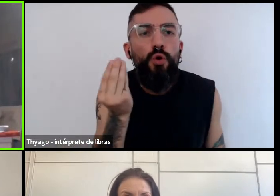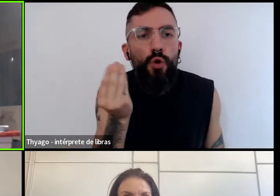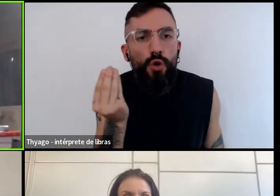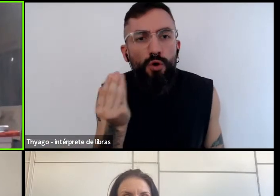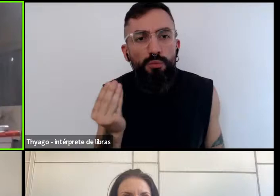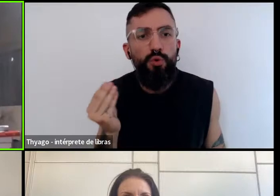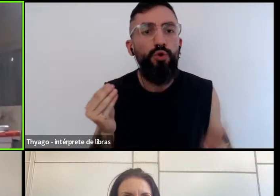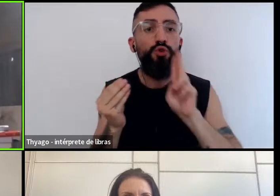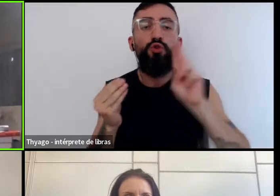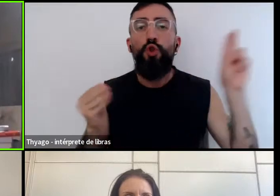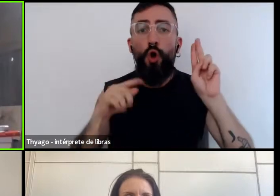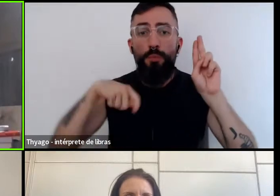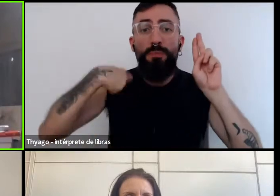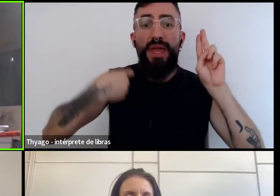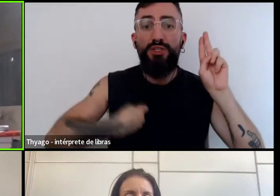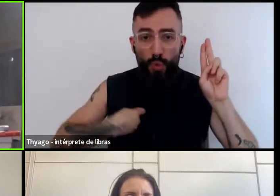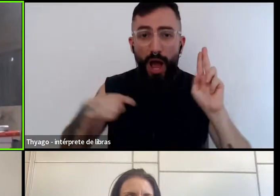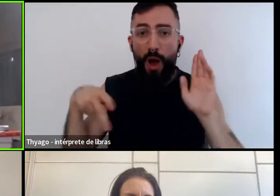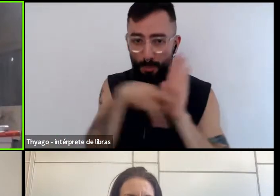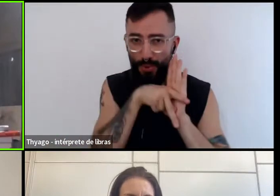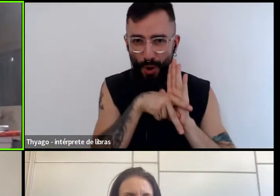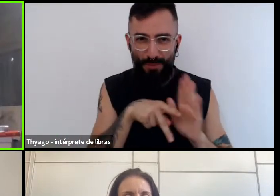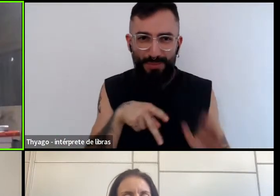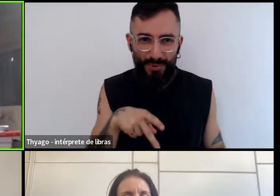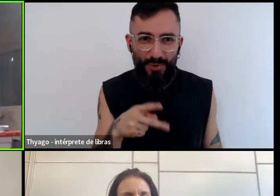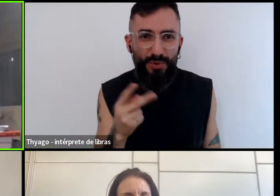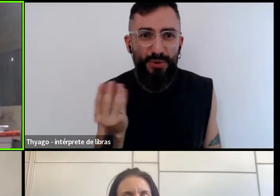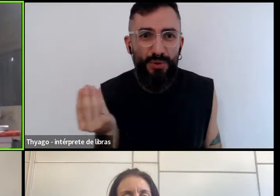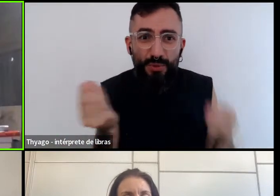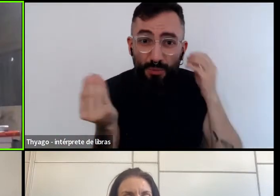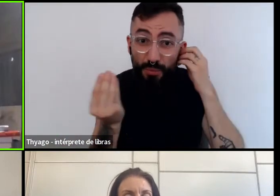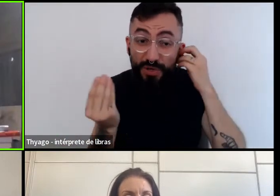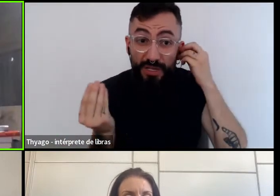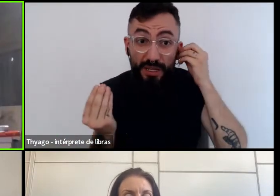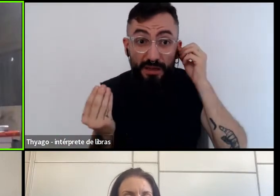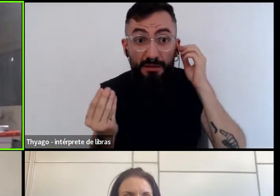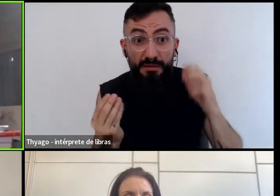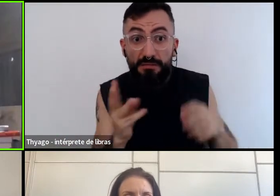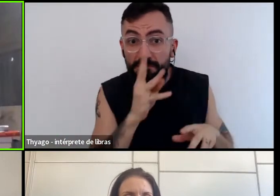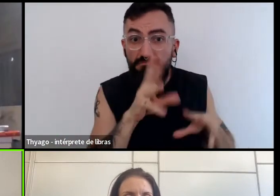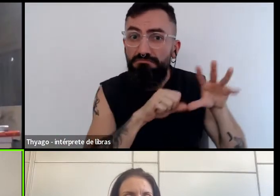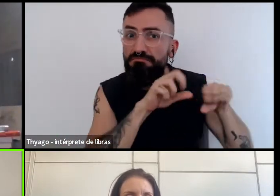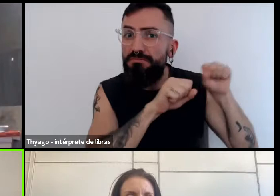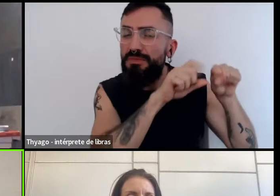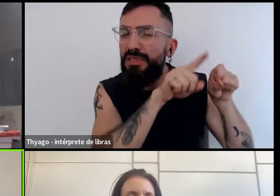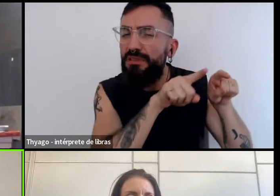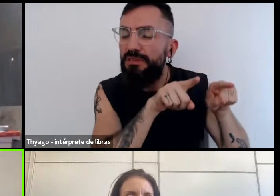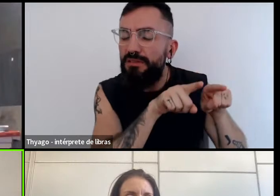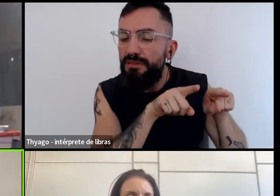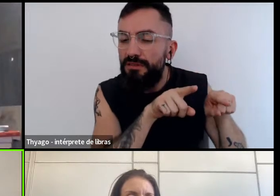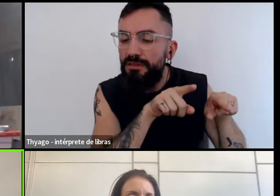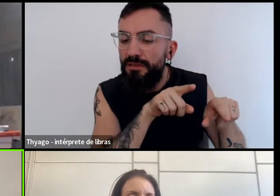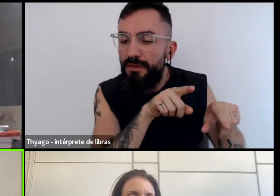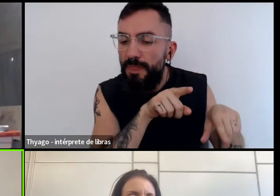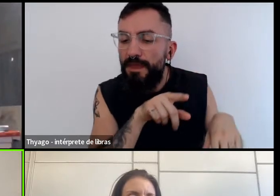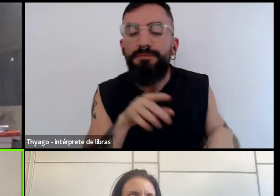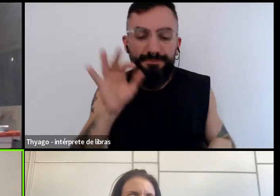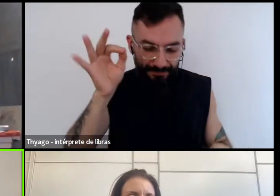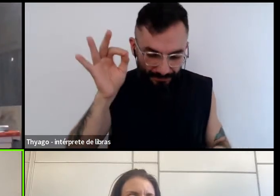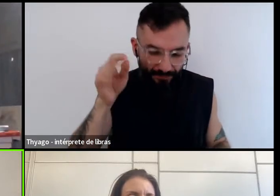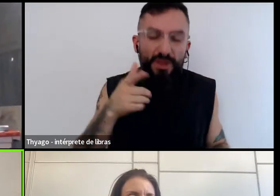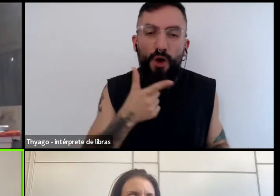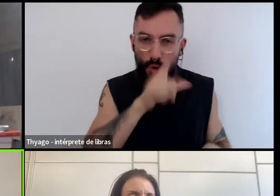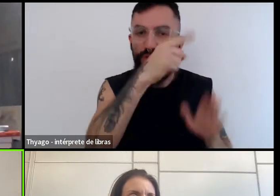in sign language? But actually, I think it's a topic of another lecture. Yeah, but that's definitely another very